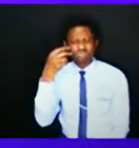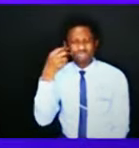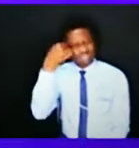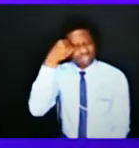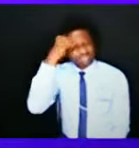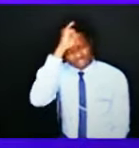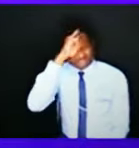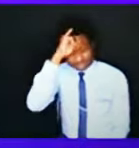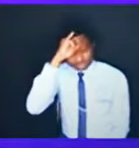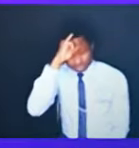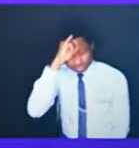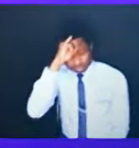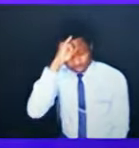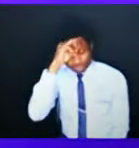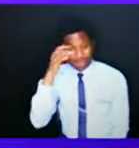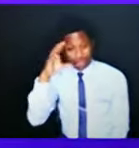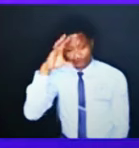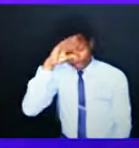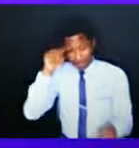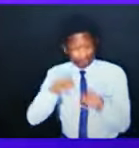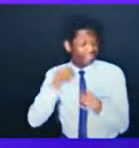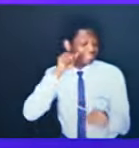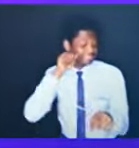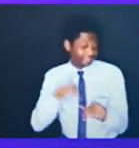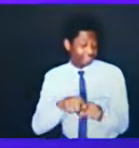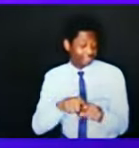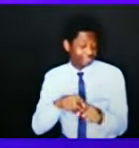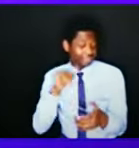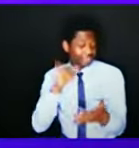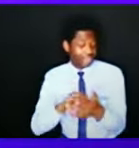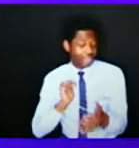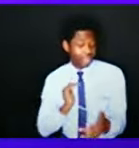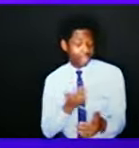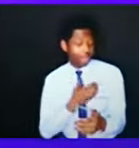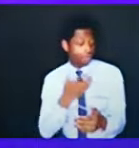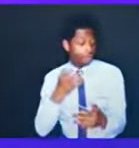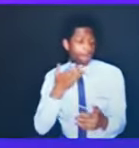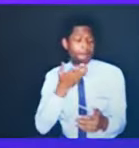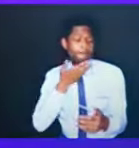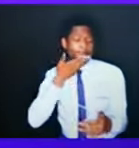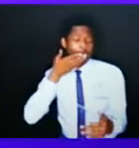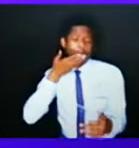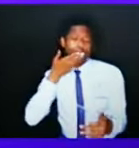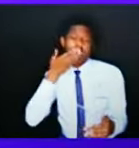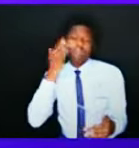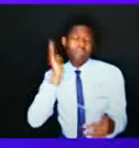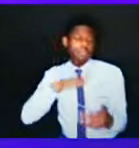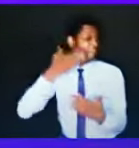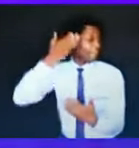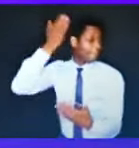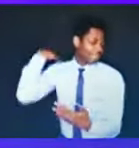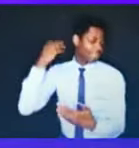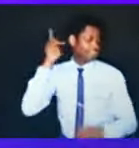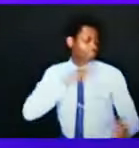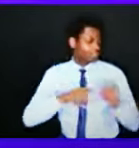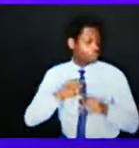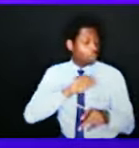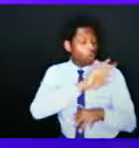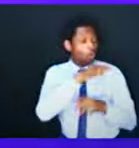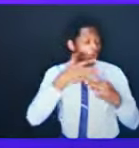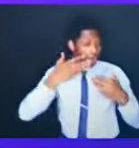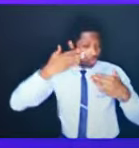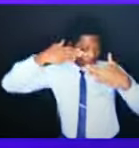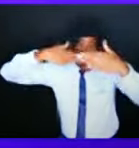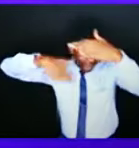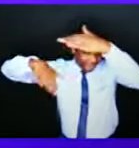sisters, that our ancestors, he's talking about the Israelites, were all under the cloud and that they